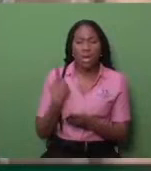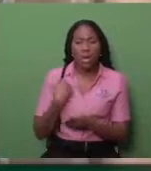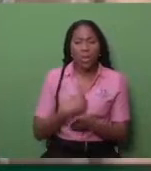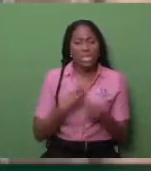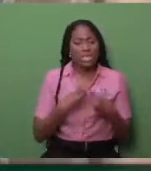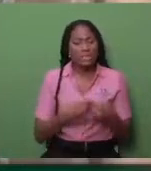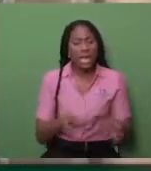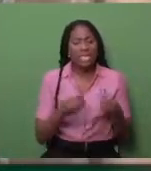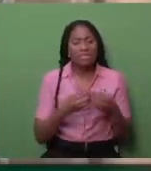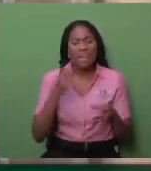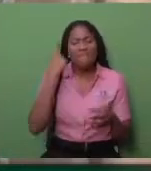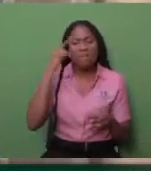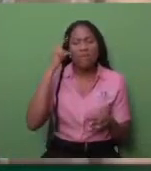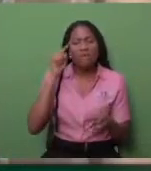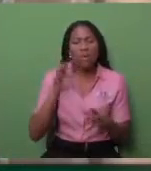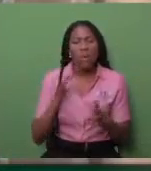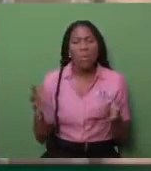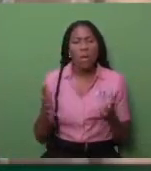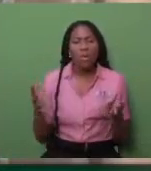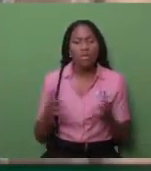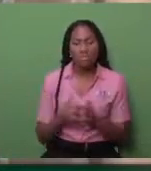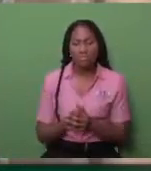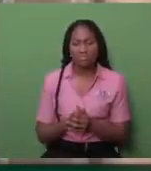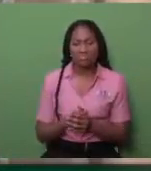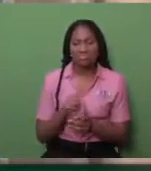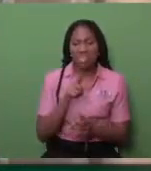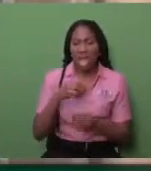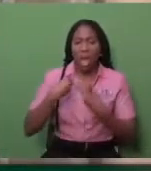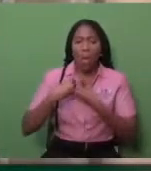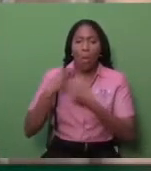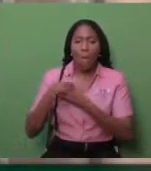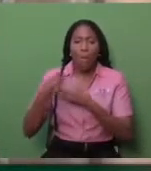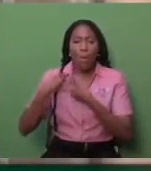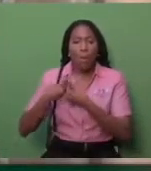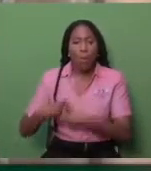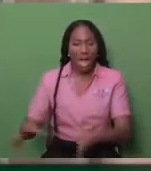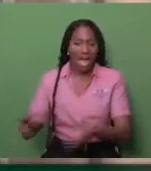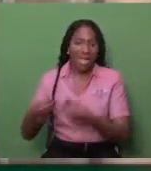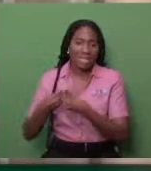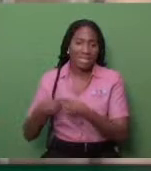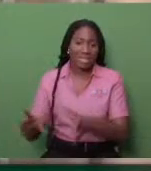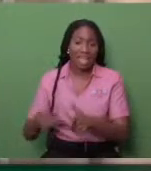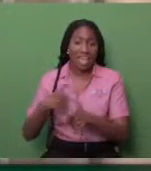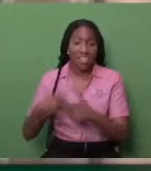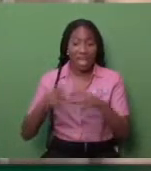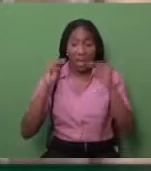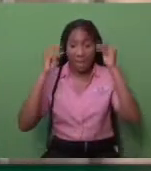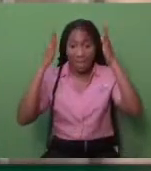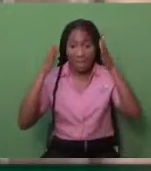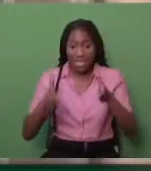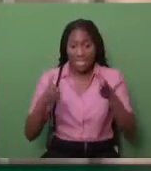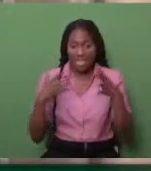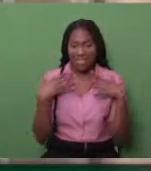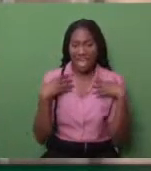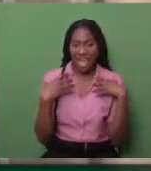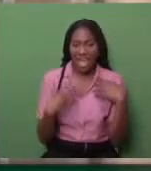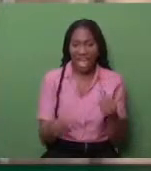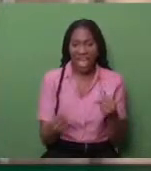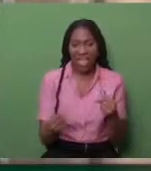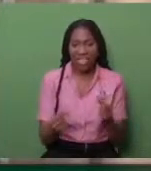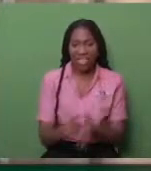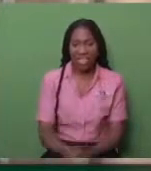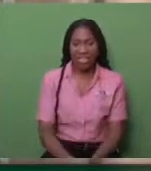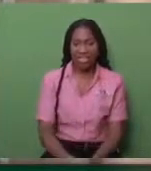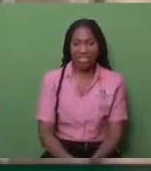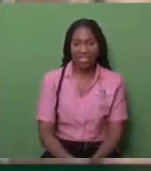More wasting of every single dollar they get. Then we have a Minister of Health who went on a comedy show for everyone to laugh